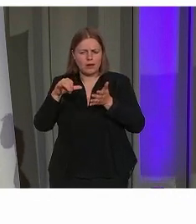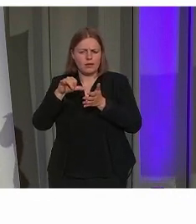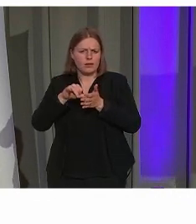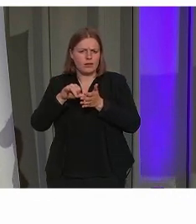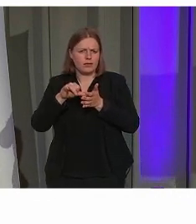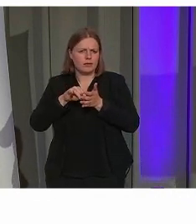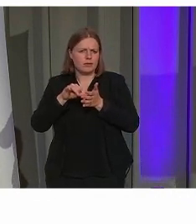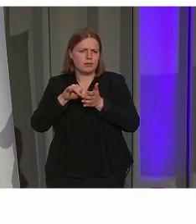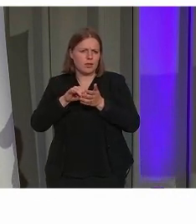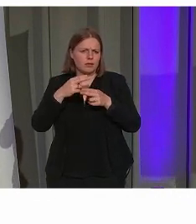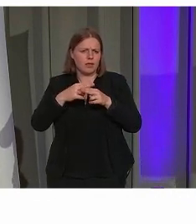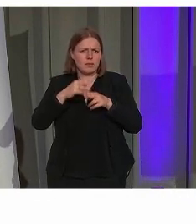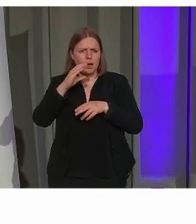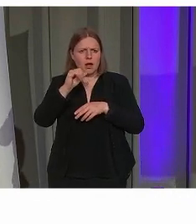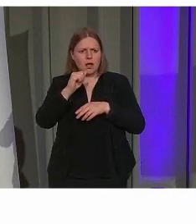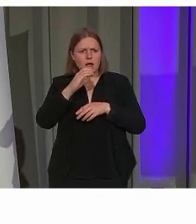Cáceres,